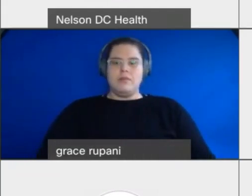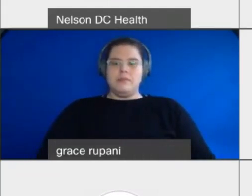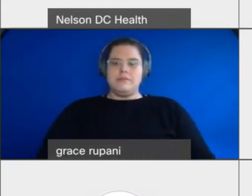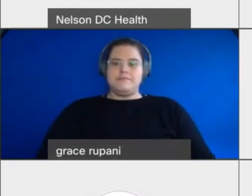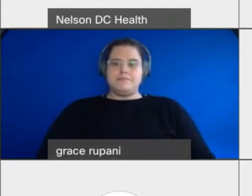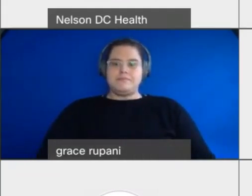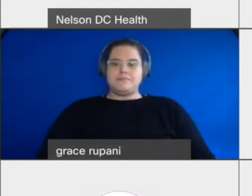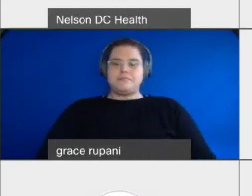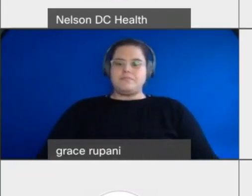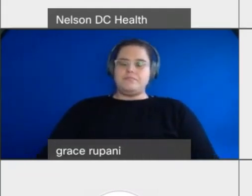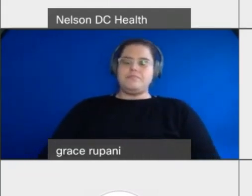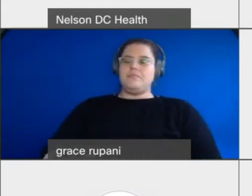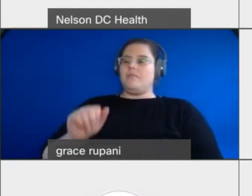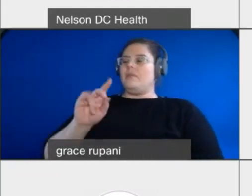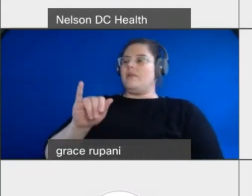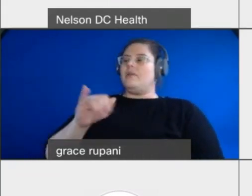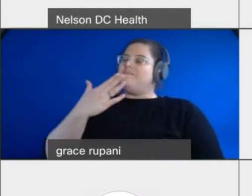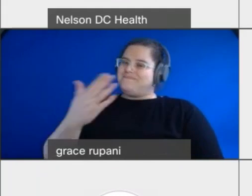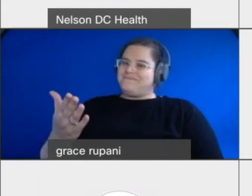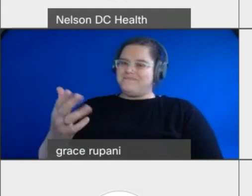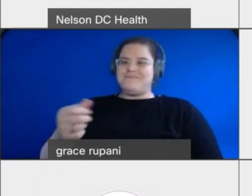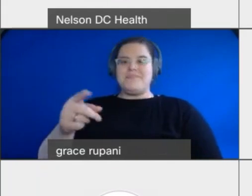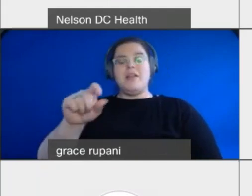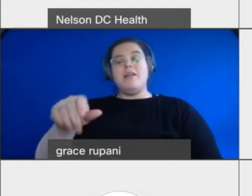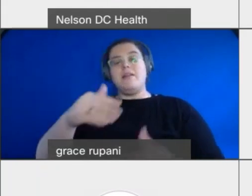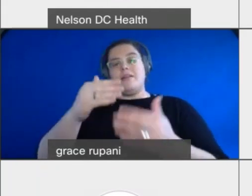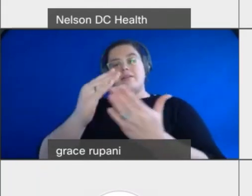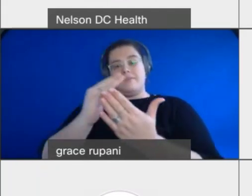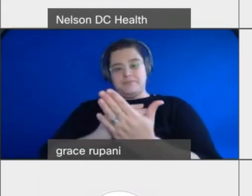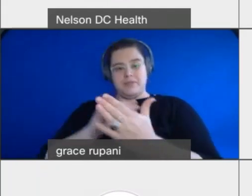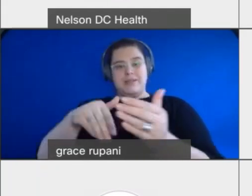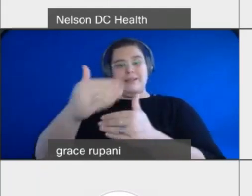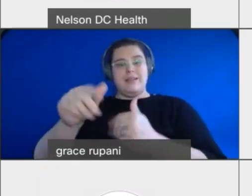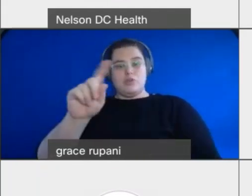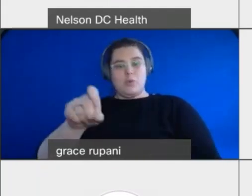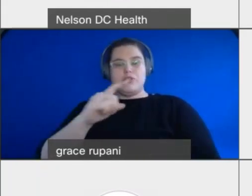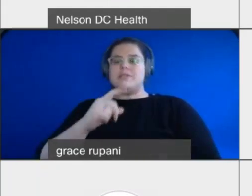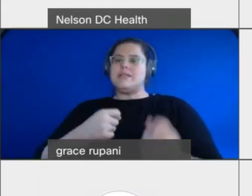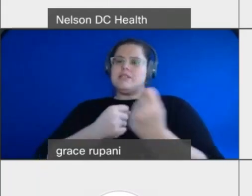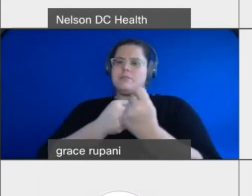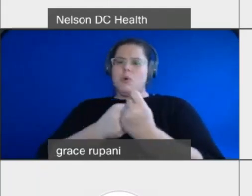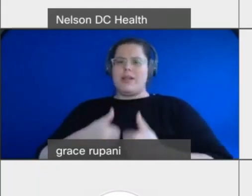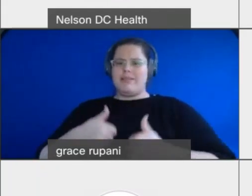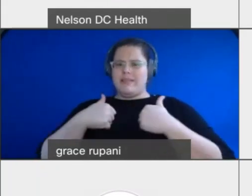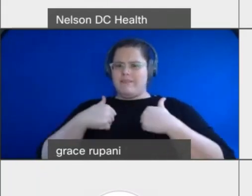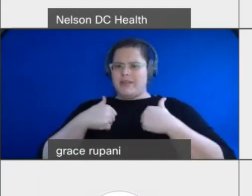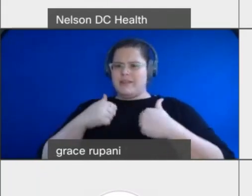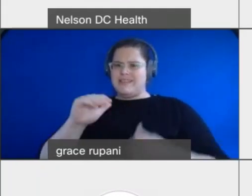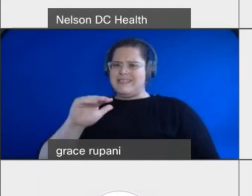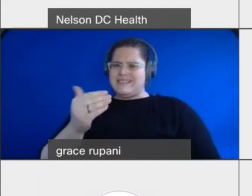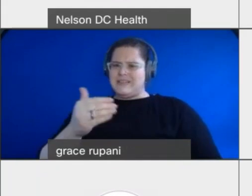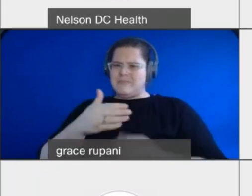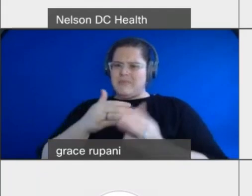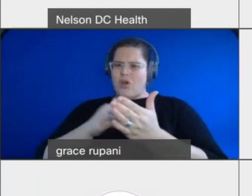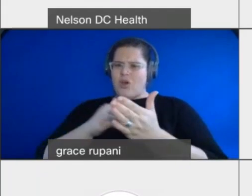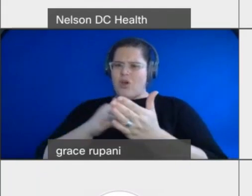Next question, given the spike in COVID cases in supported living, it says who are often living in crowded settings, is there